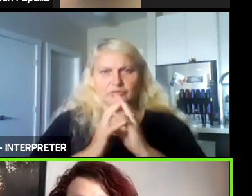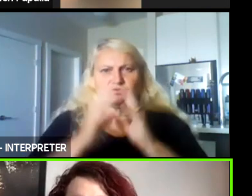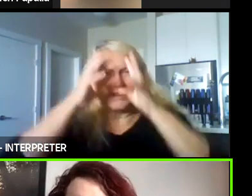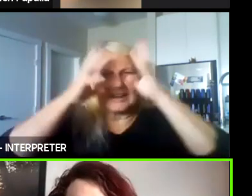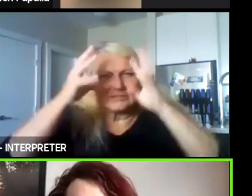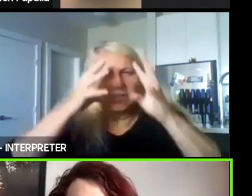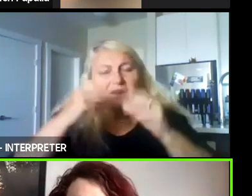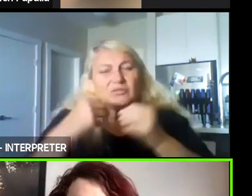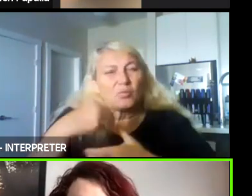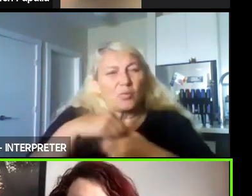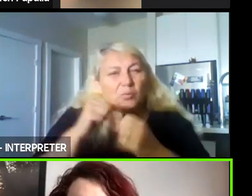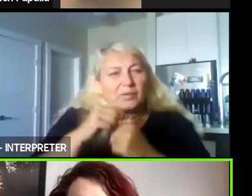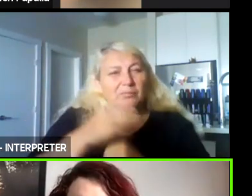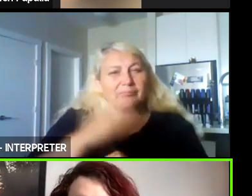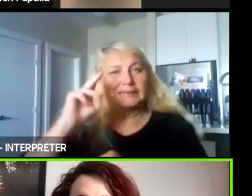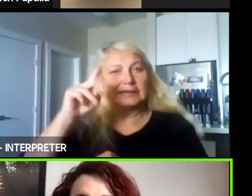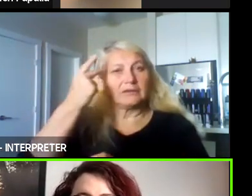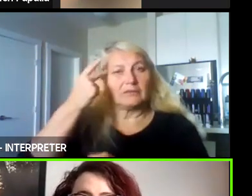political intervention.